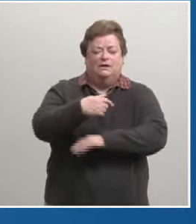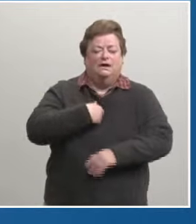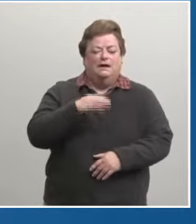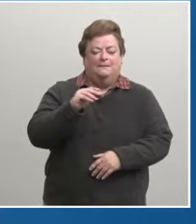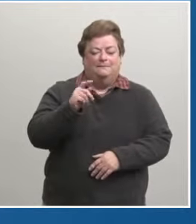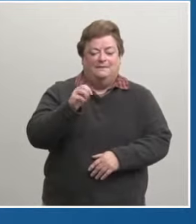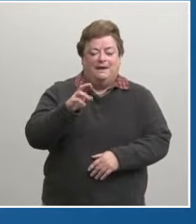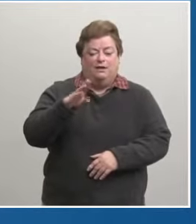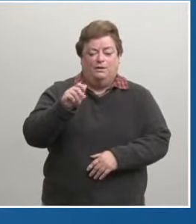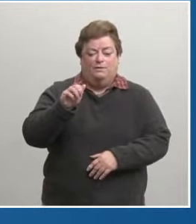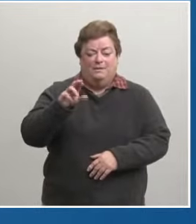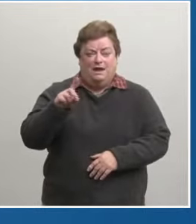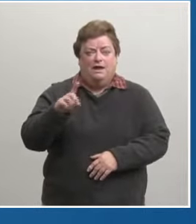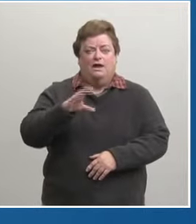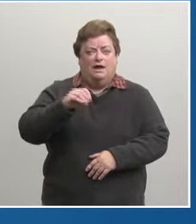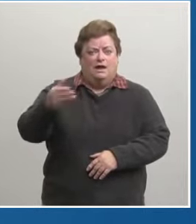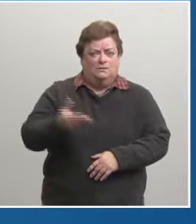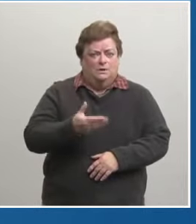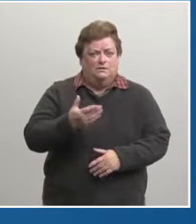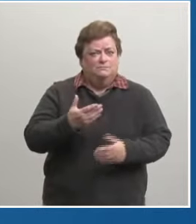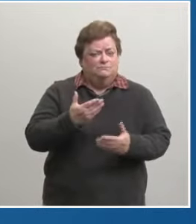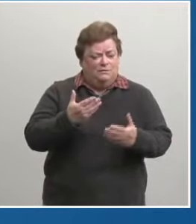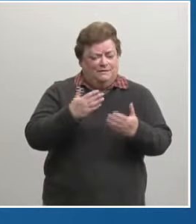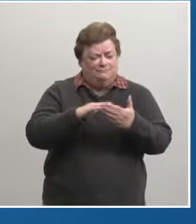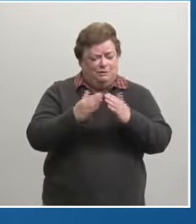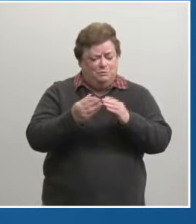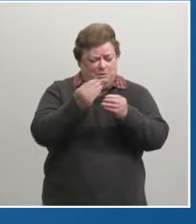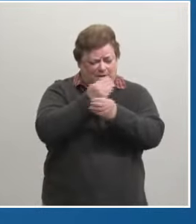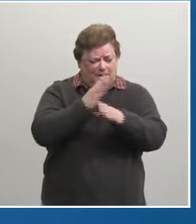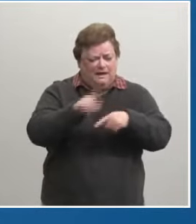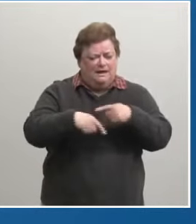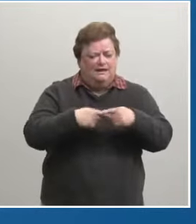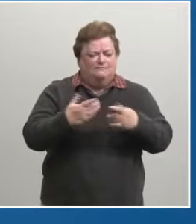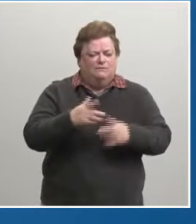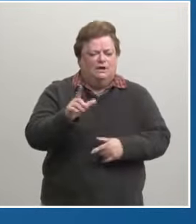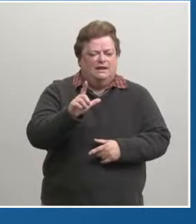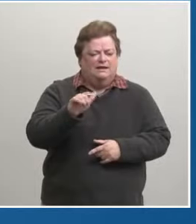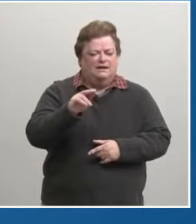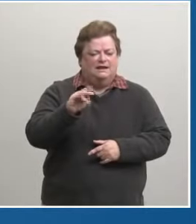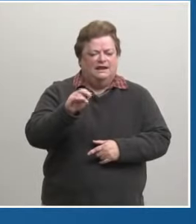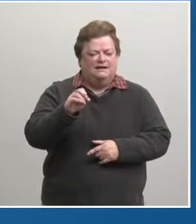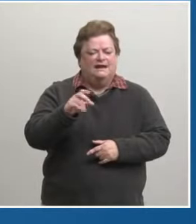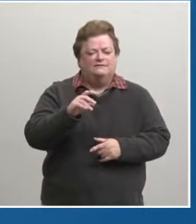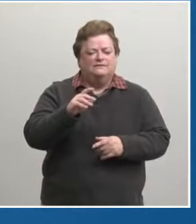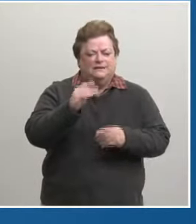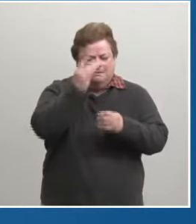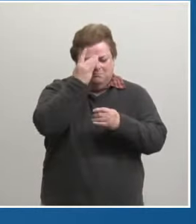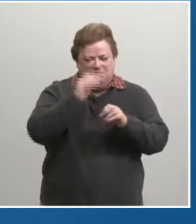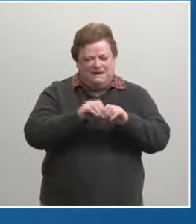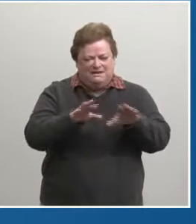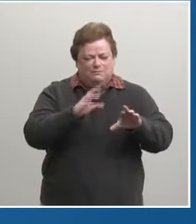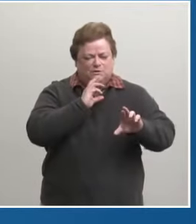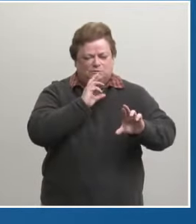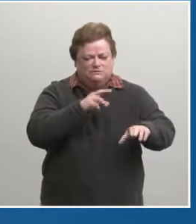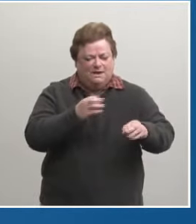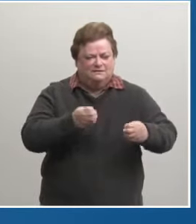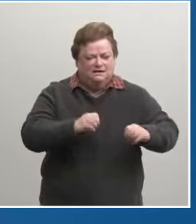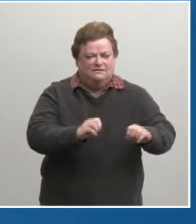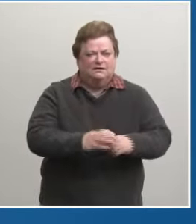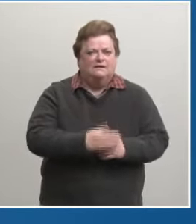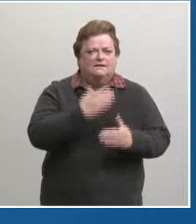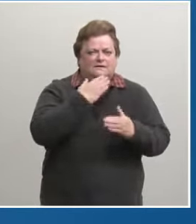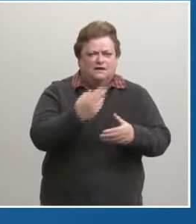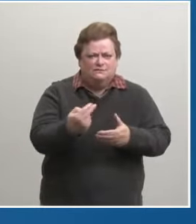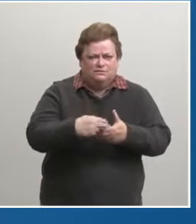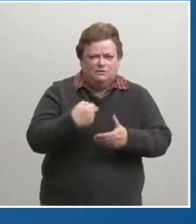I'm Mayor Lyrian Gaylor-Baird, and welcome to this community briefing on Lincoln and Lancaster County's pandemic response efforts. Thank you for joining us to